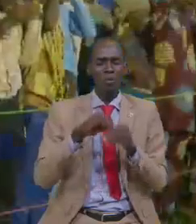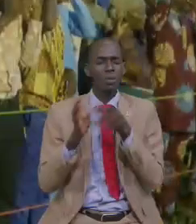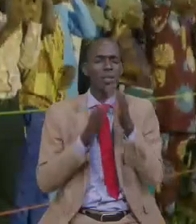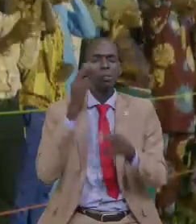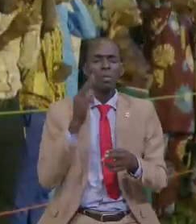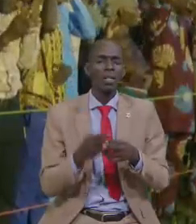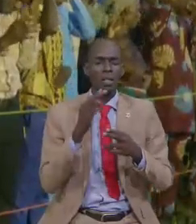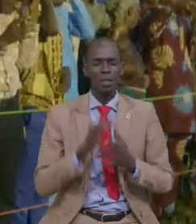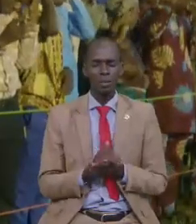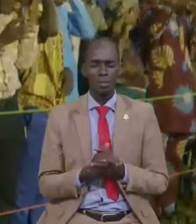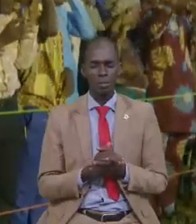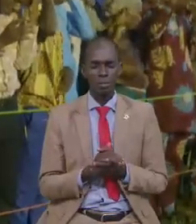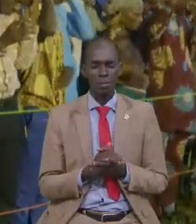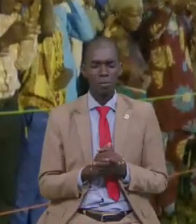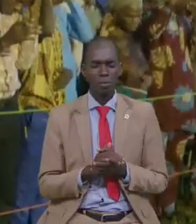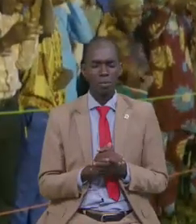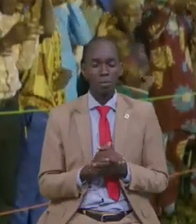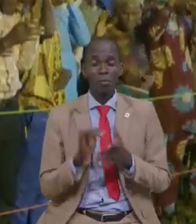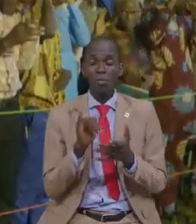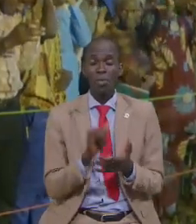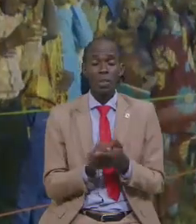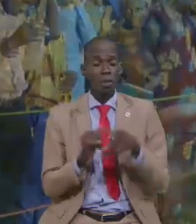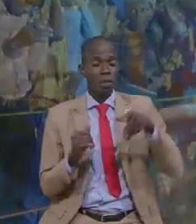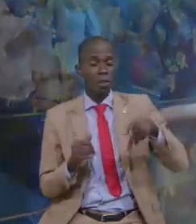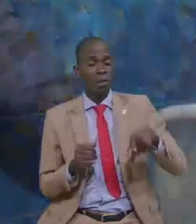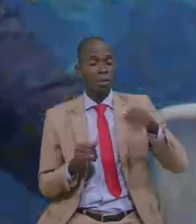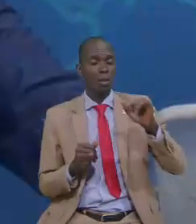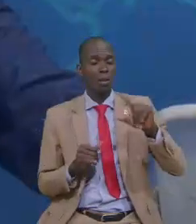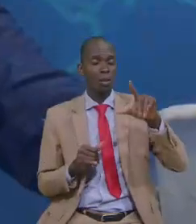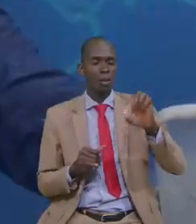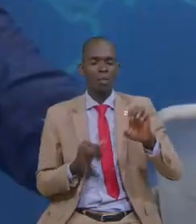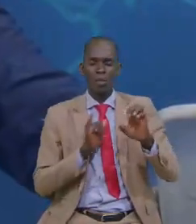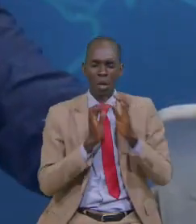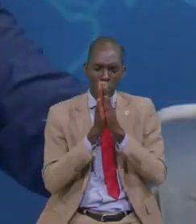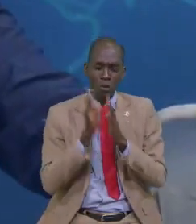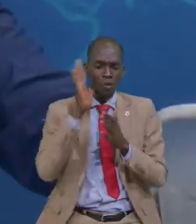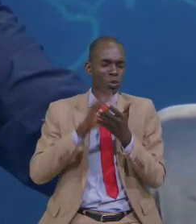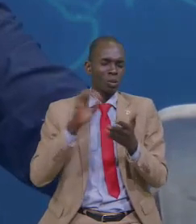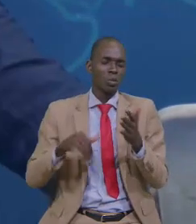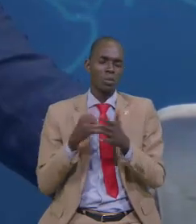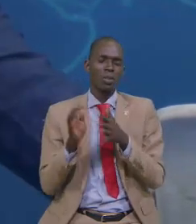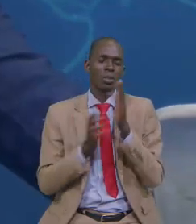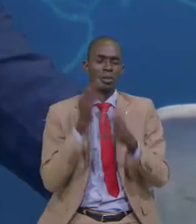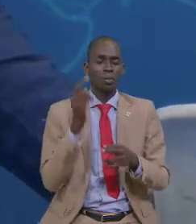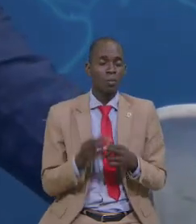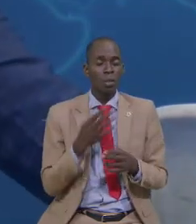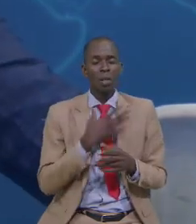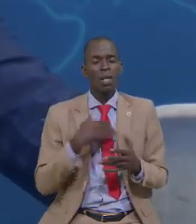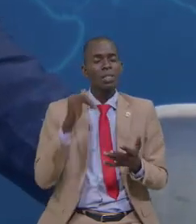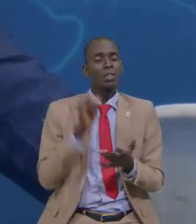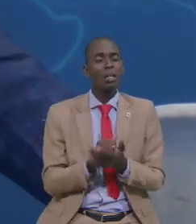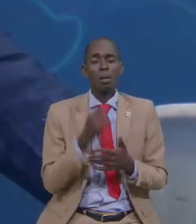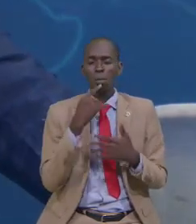name. That pile, I pray you remove that pile. And that blood